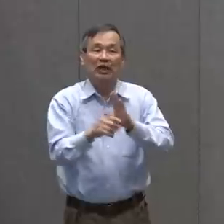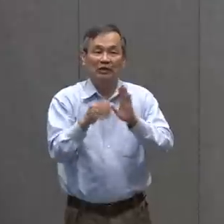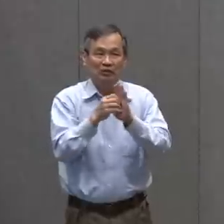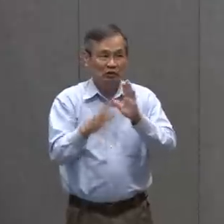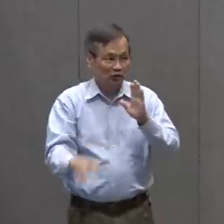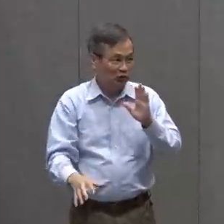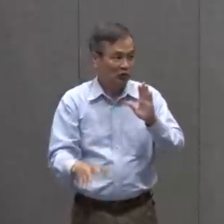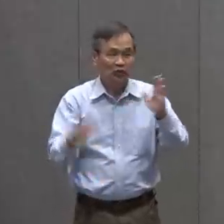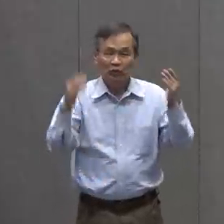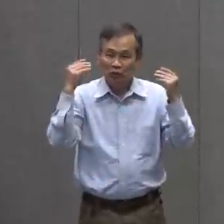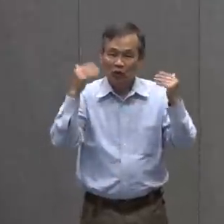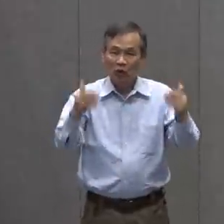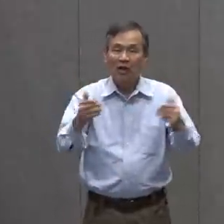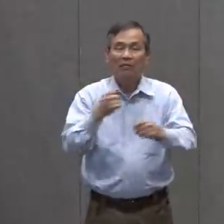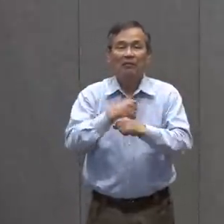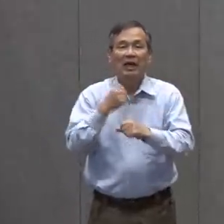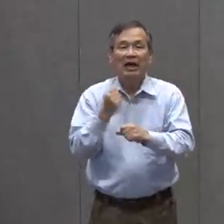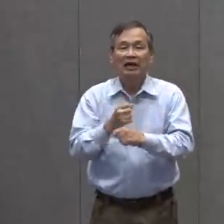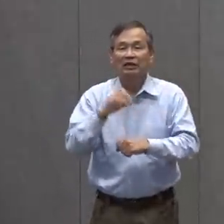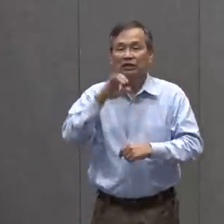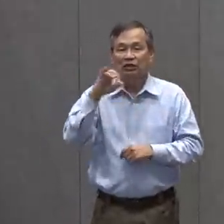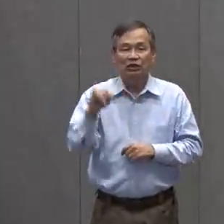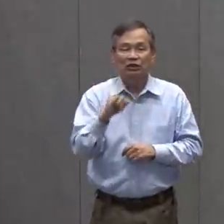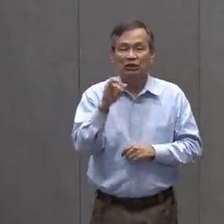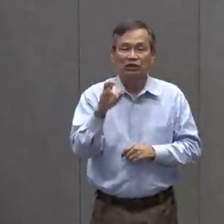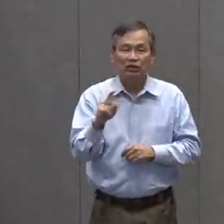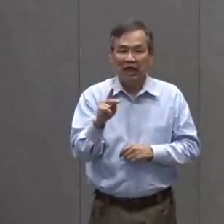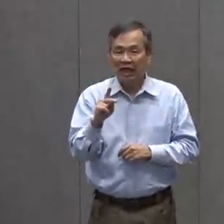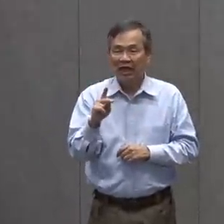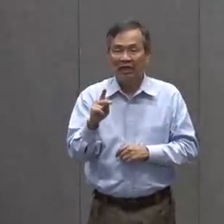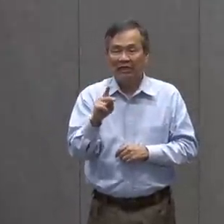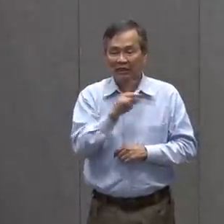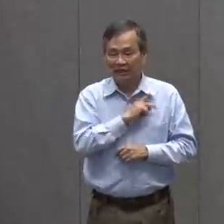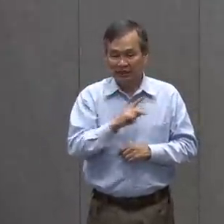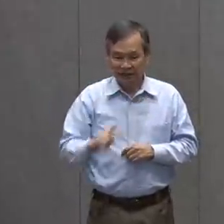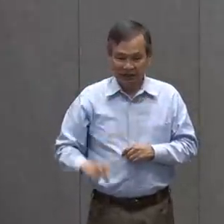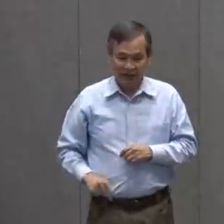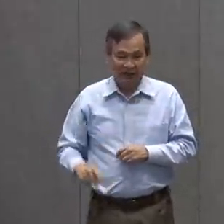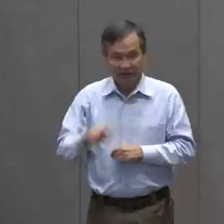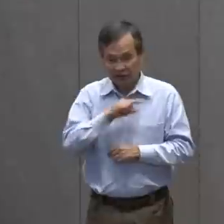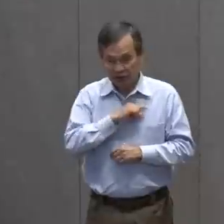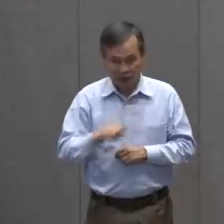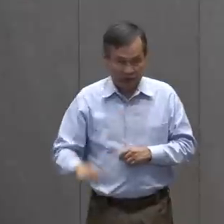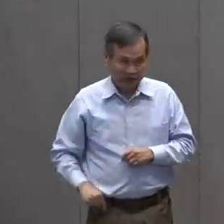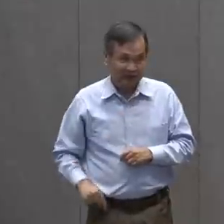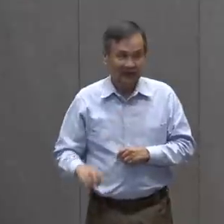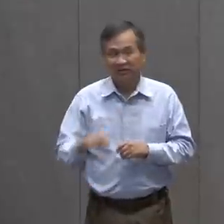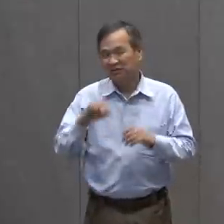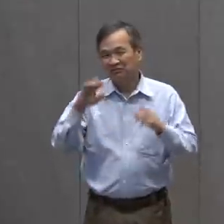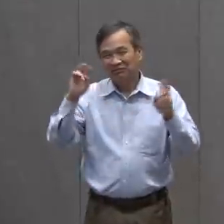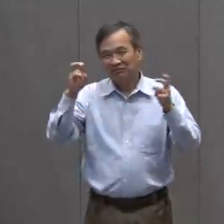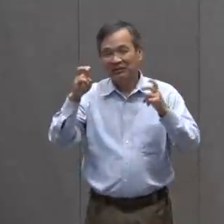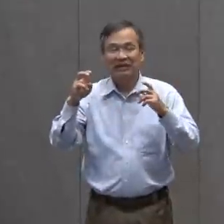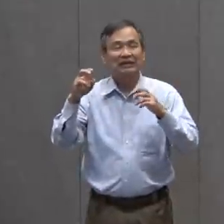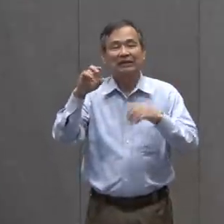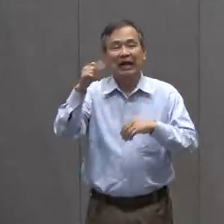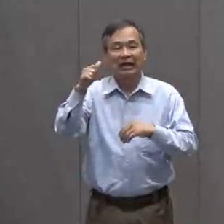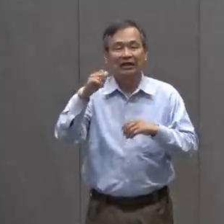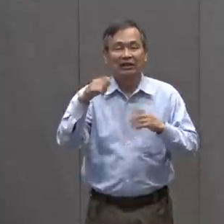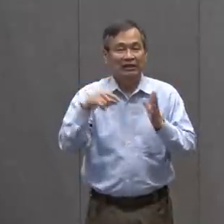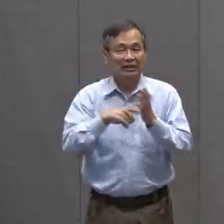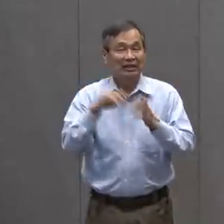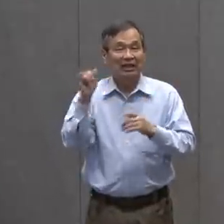go ahead and just make your jacks, queens, and kings just worth 10. So this is just like